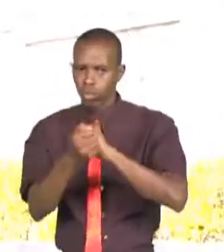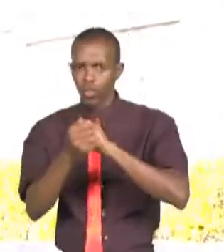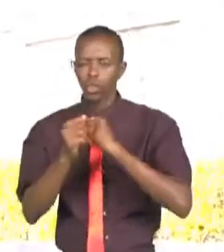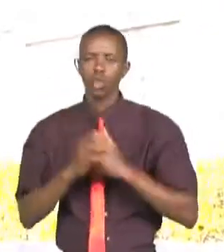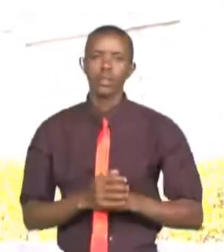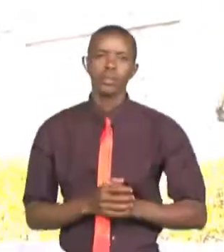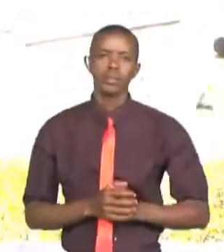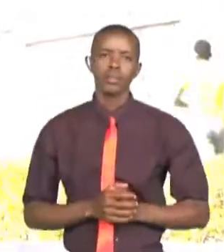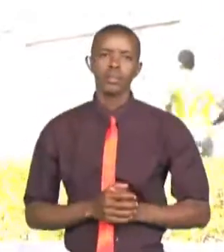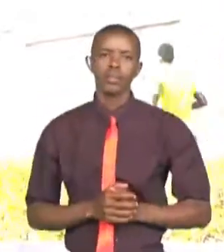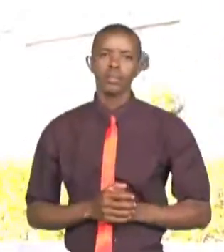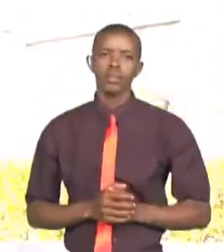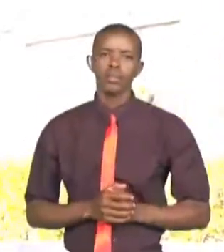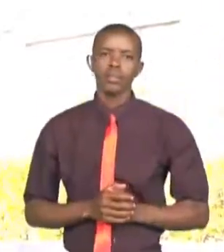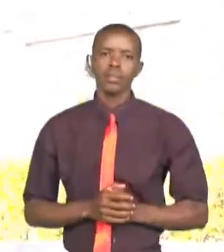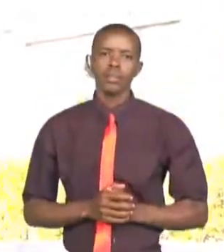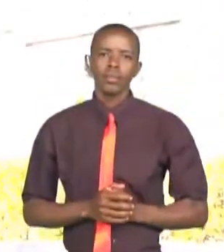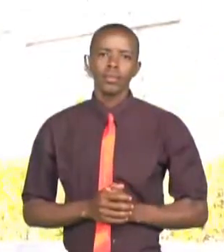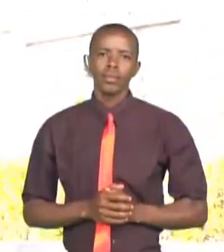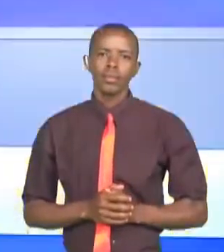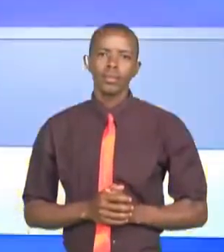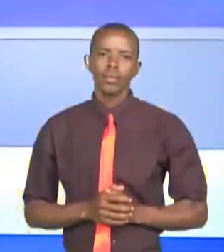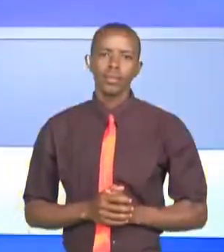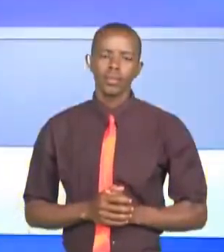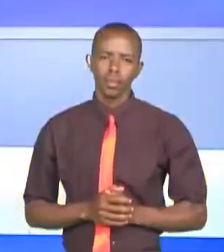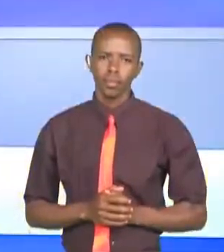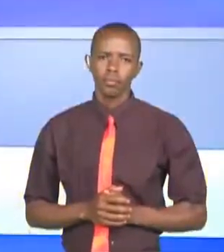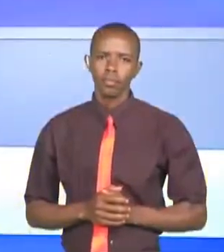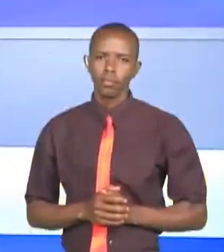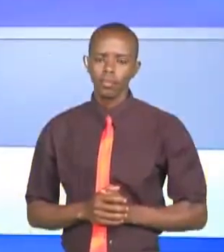for Switch TV, my name is Joan Kutuny. Now to South Korea, where South Korea